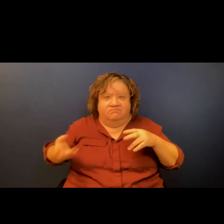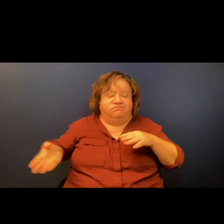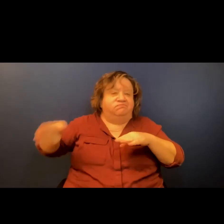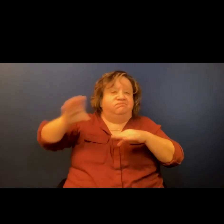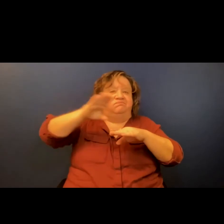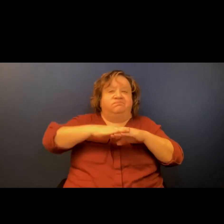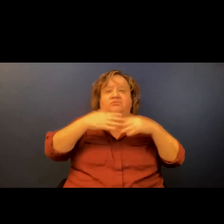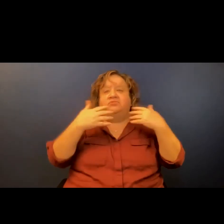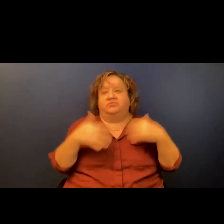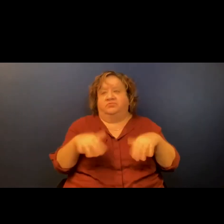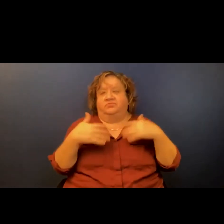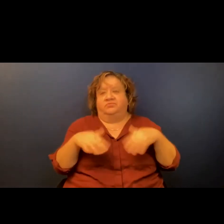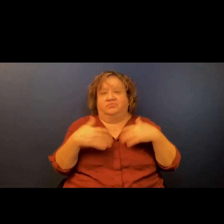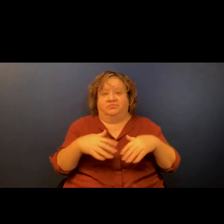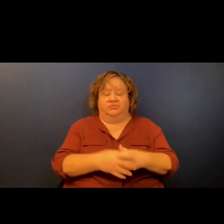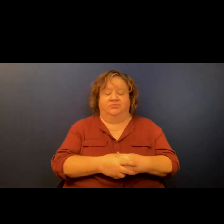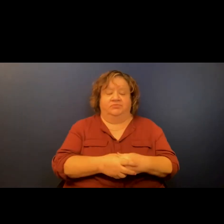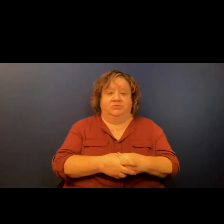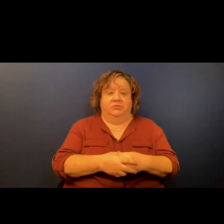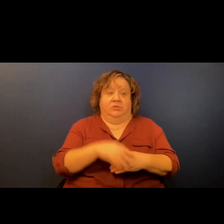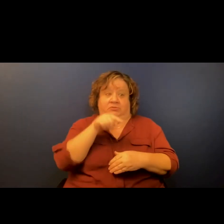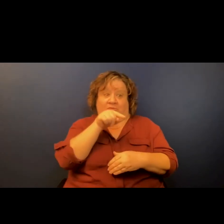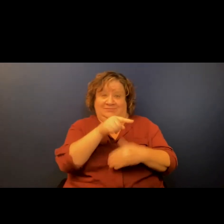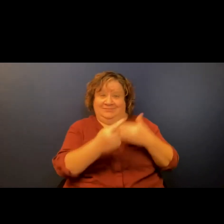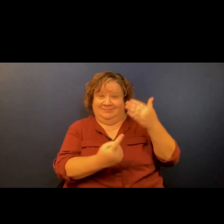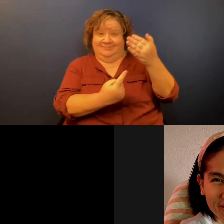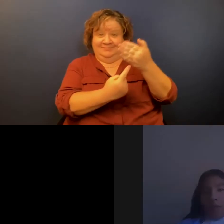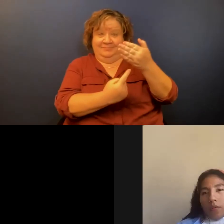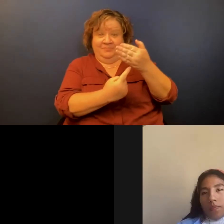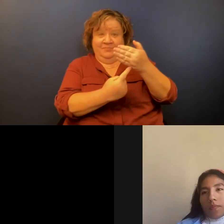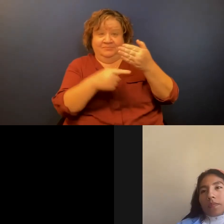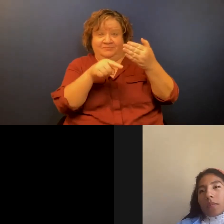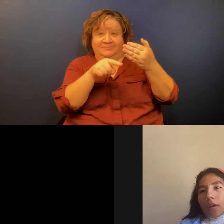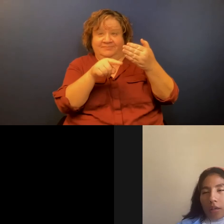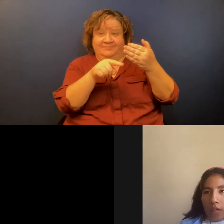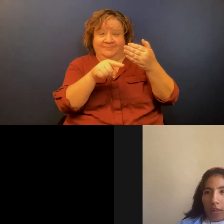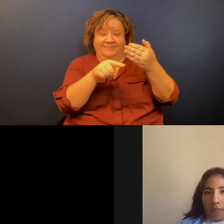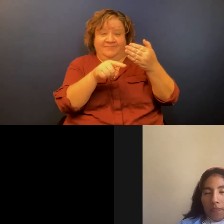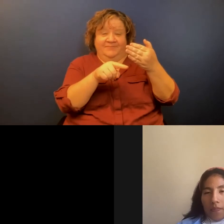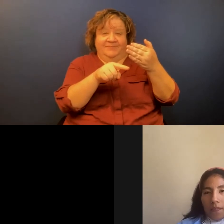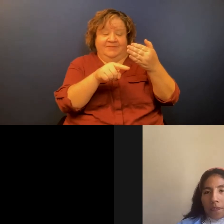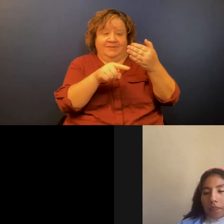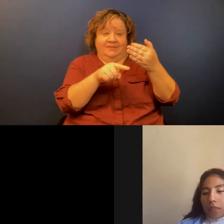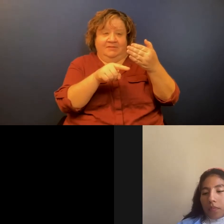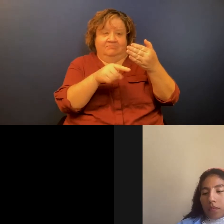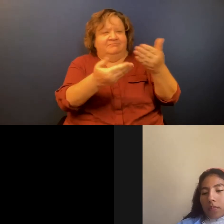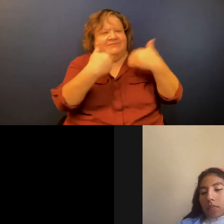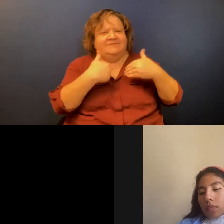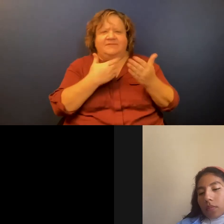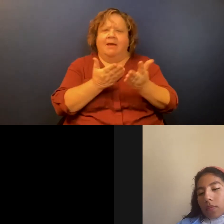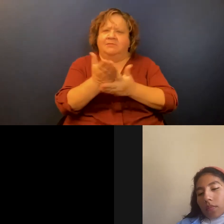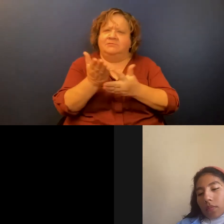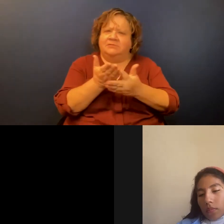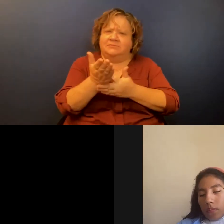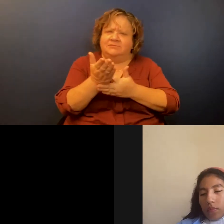application affords us, or the access, I should say, that this technology affords us, may help to bridge that gap a